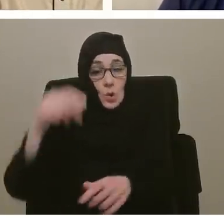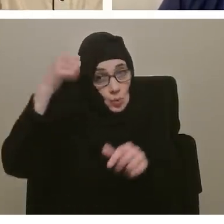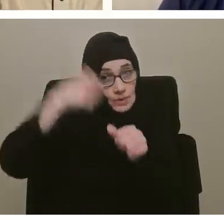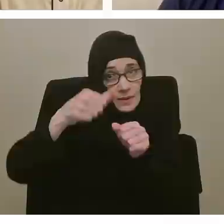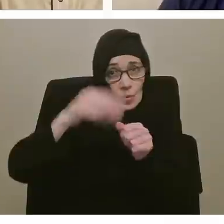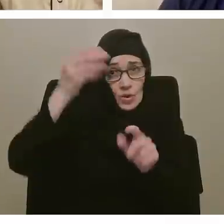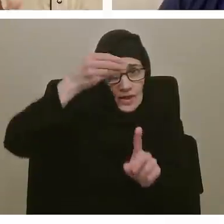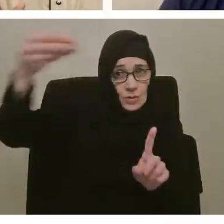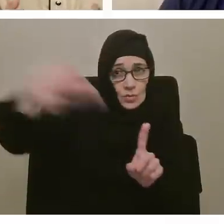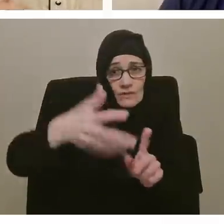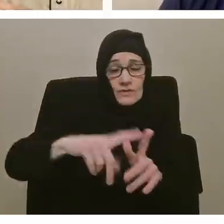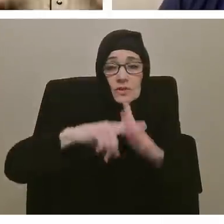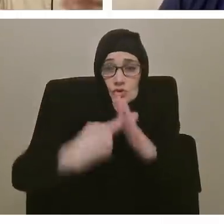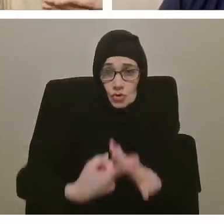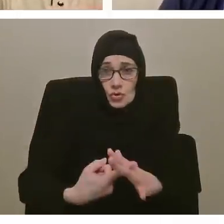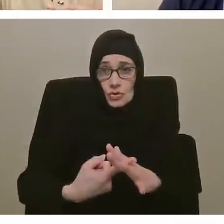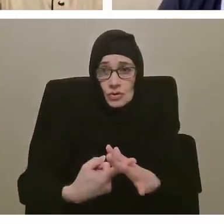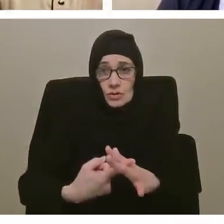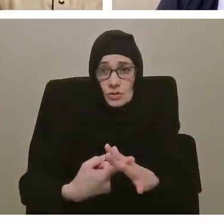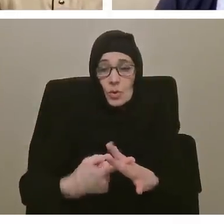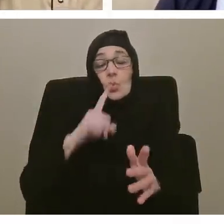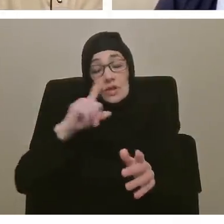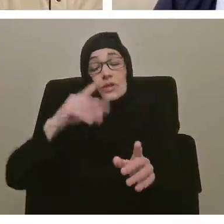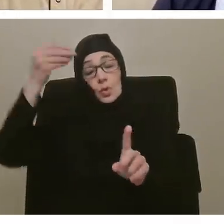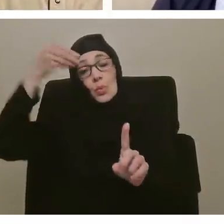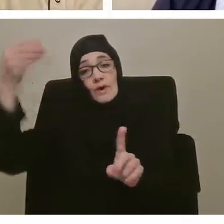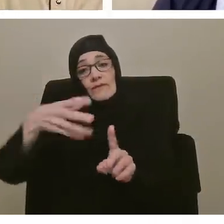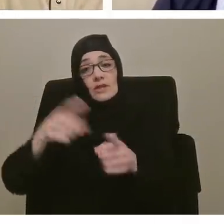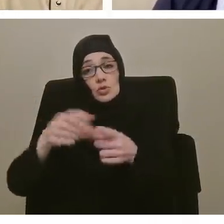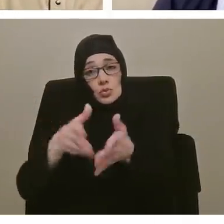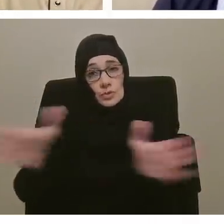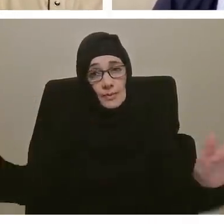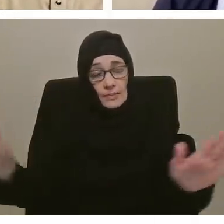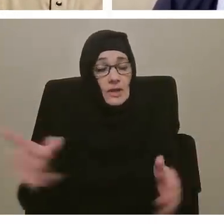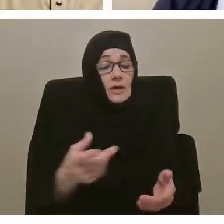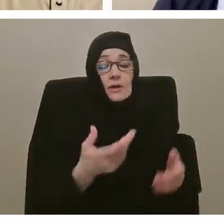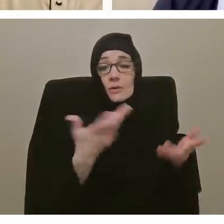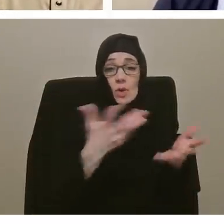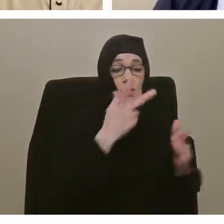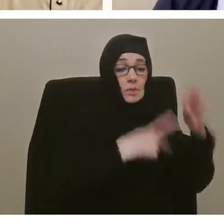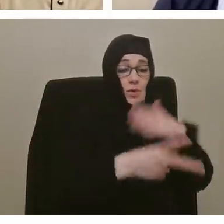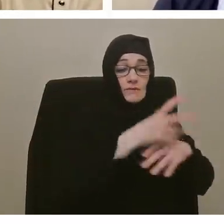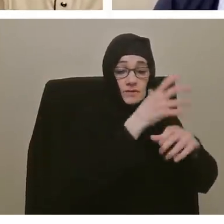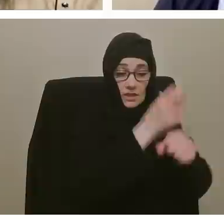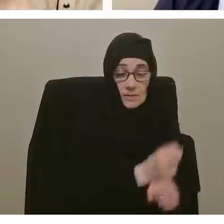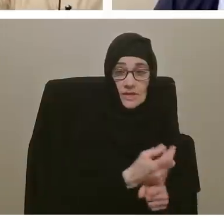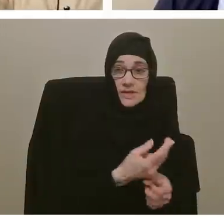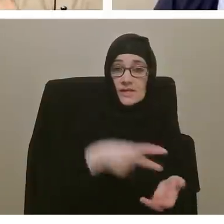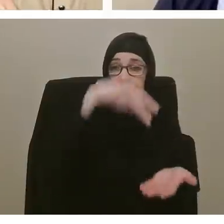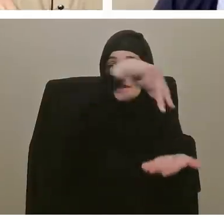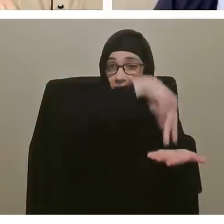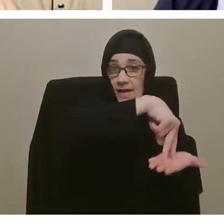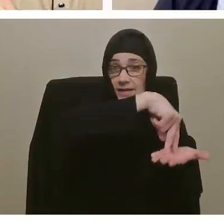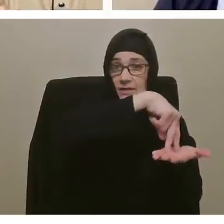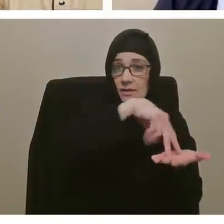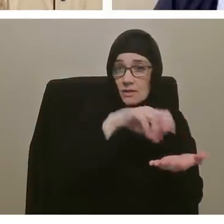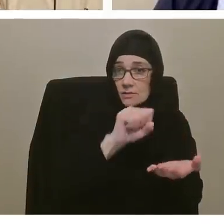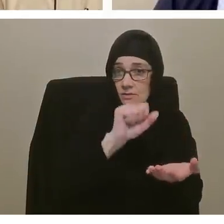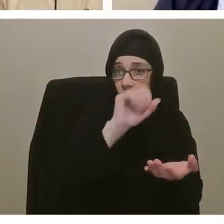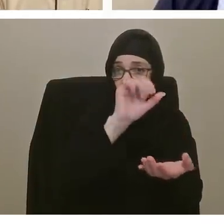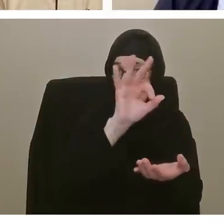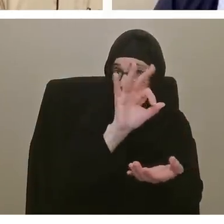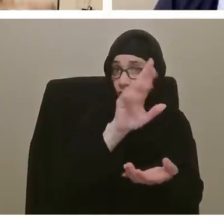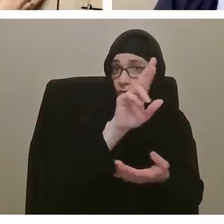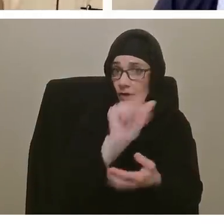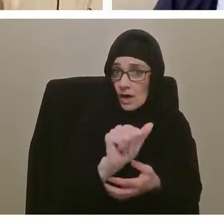Prophet or the revelation to the public, the Prophet standing on Safa, calling the people. And Abu Lahab stood